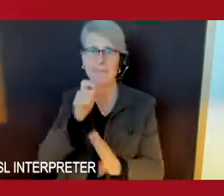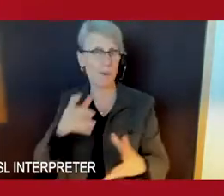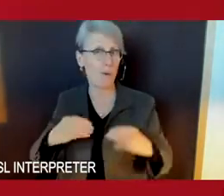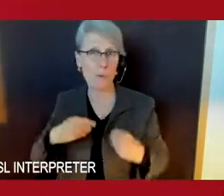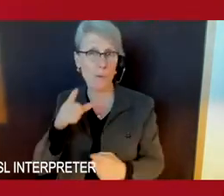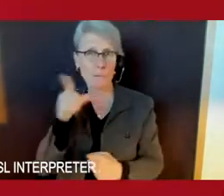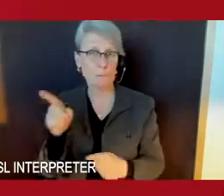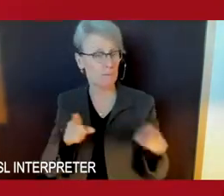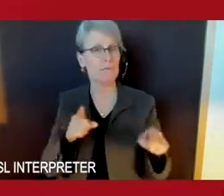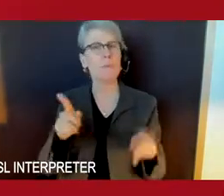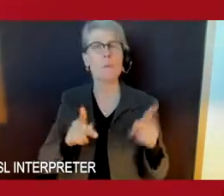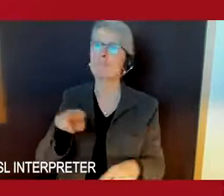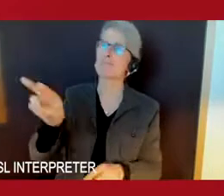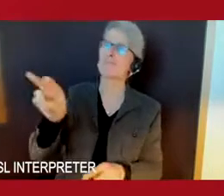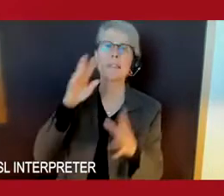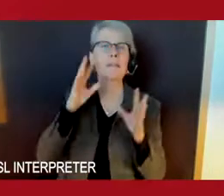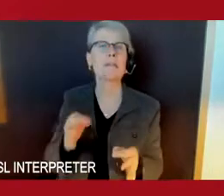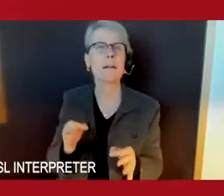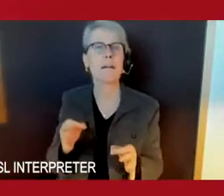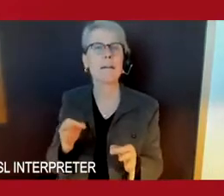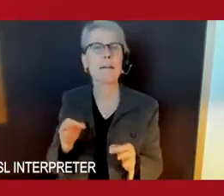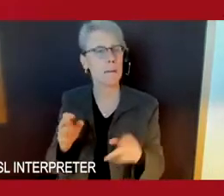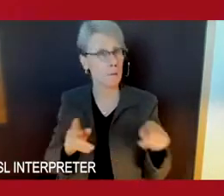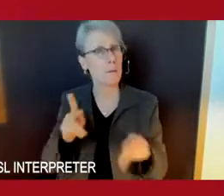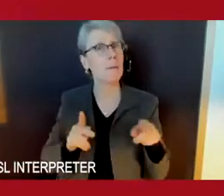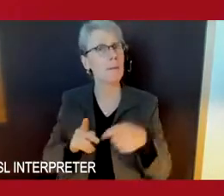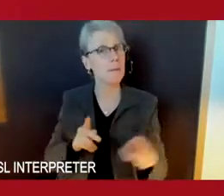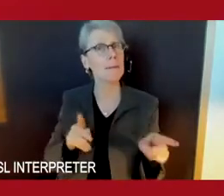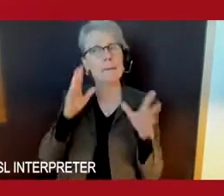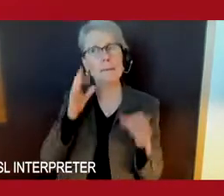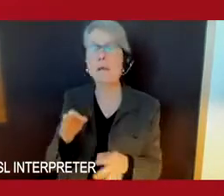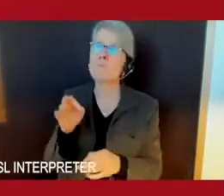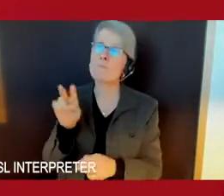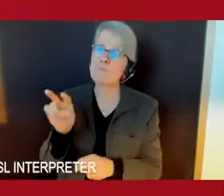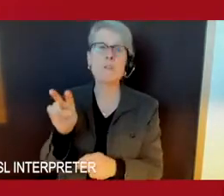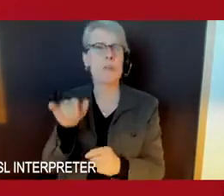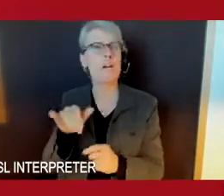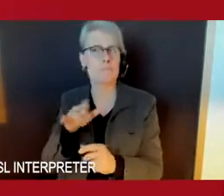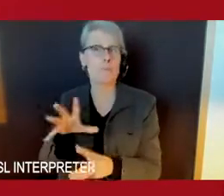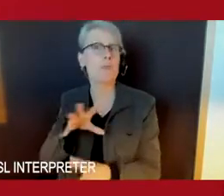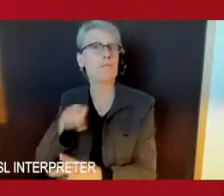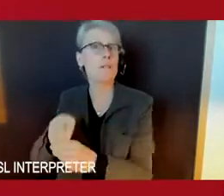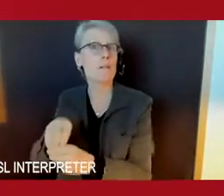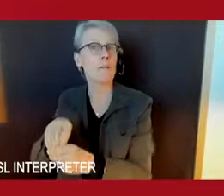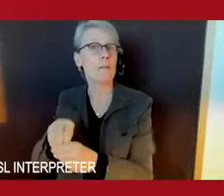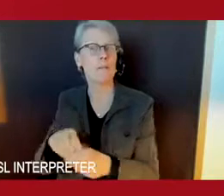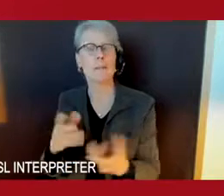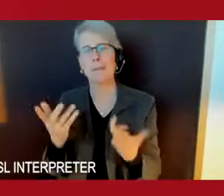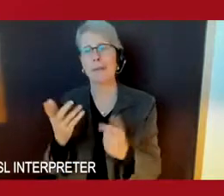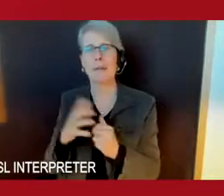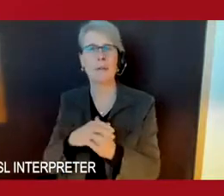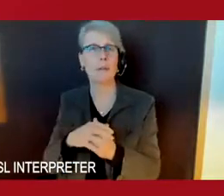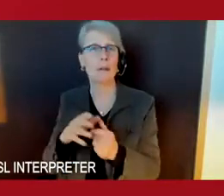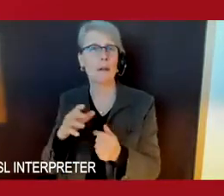their policies. Citizens decide. Nothing is, citizens decide what they want to be a